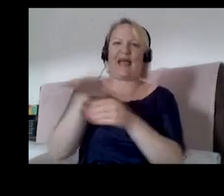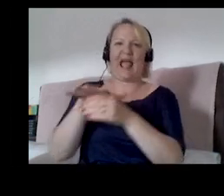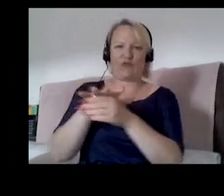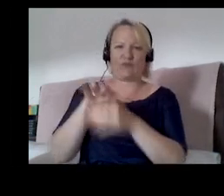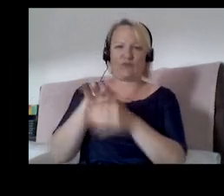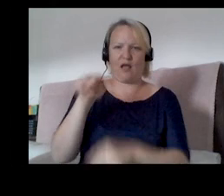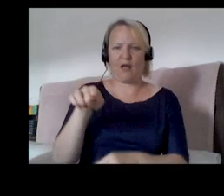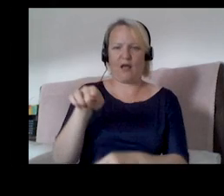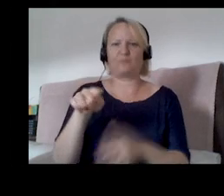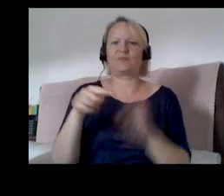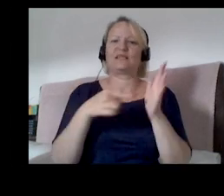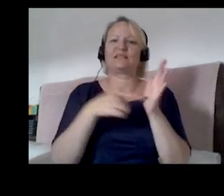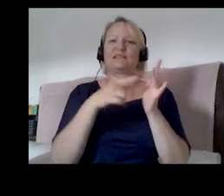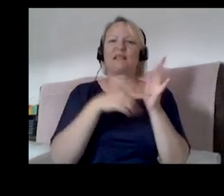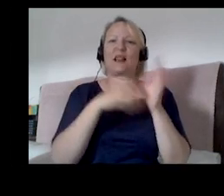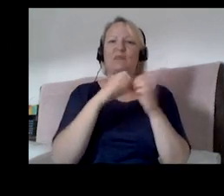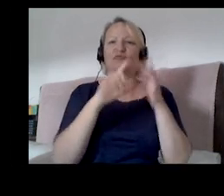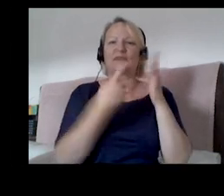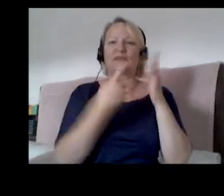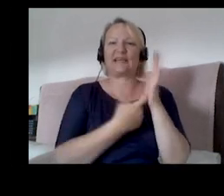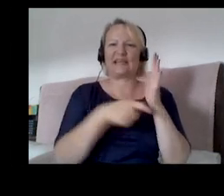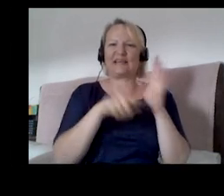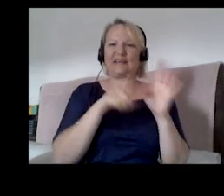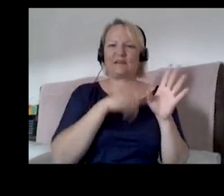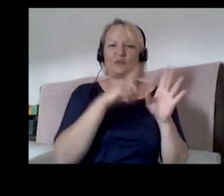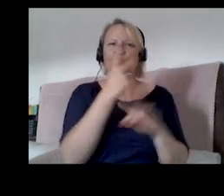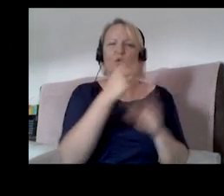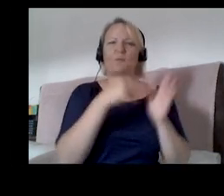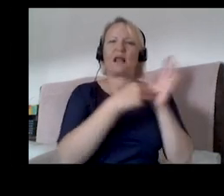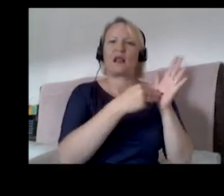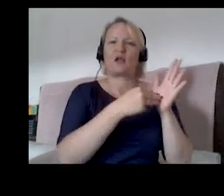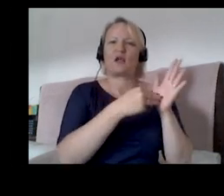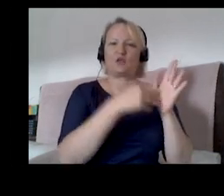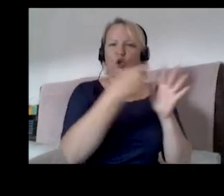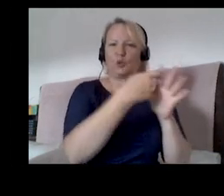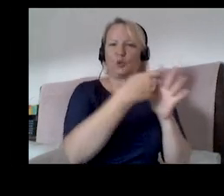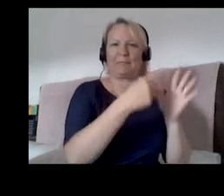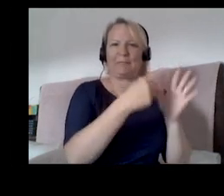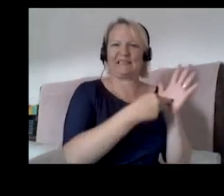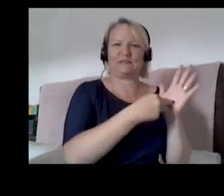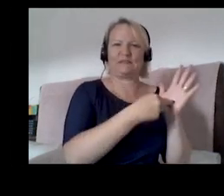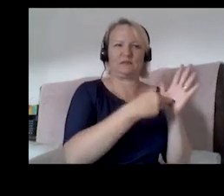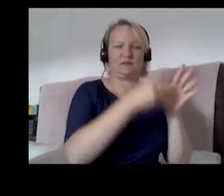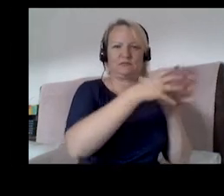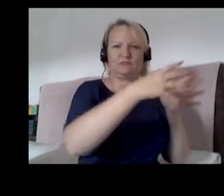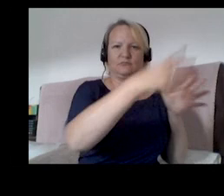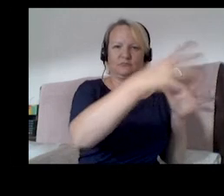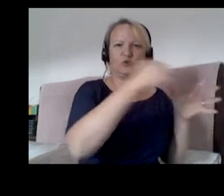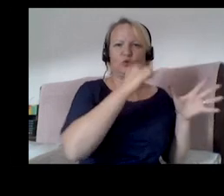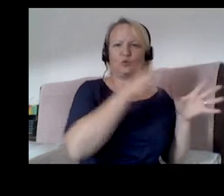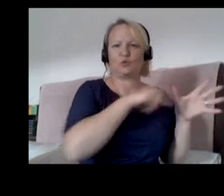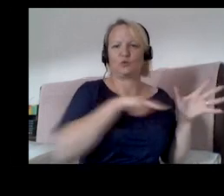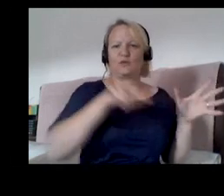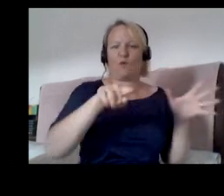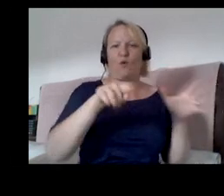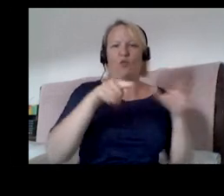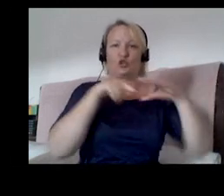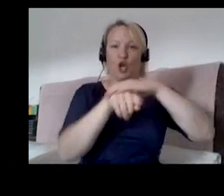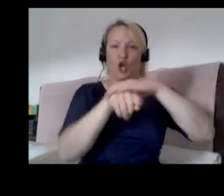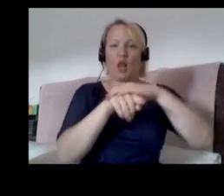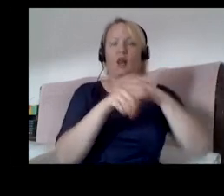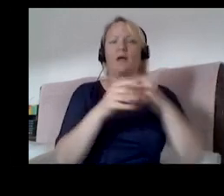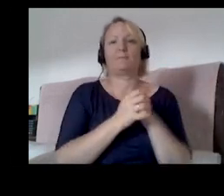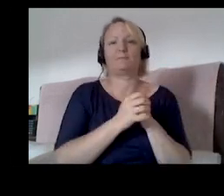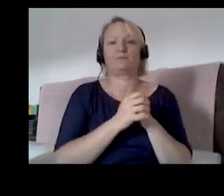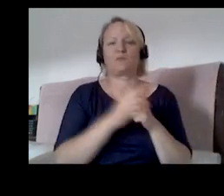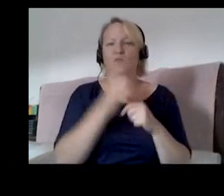remaining project to work in this area. Tilbury Fields will be created using some 2 million cubic meters of material dug from the